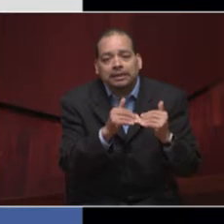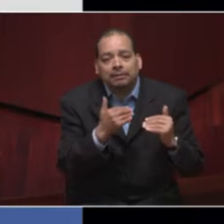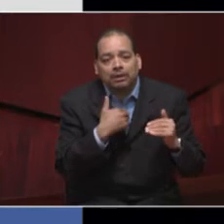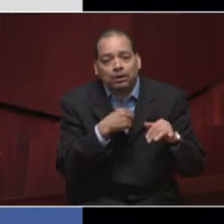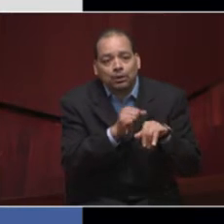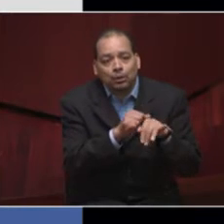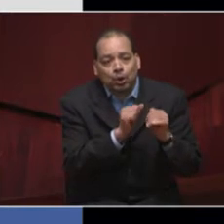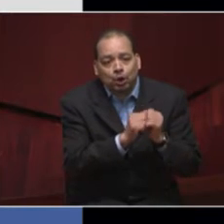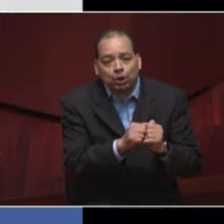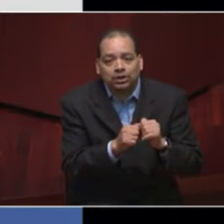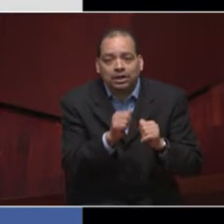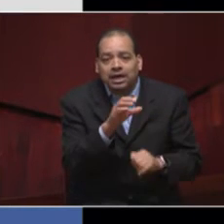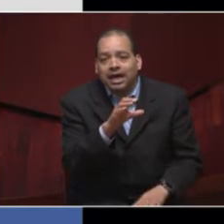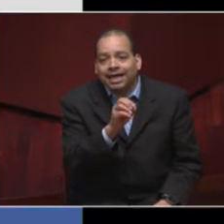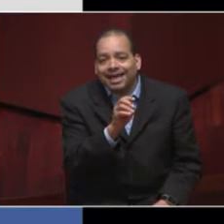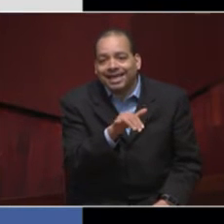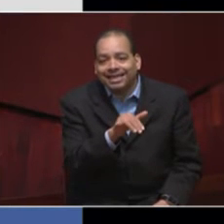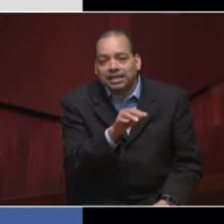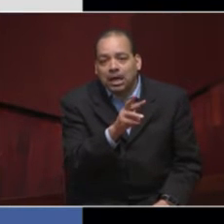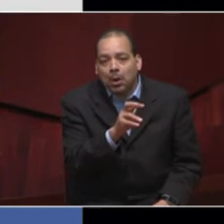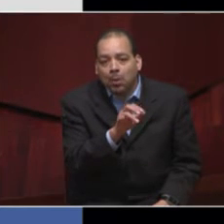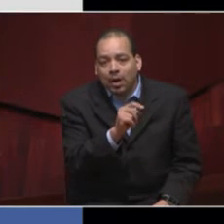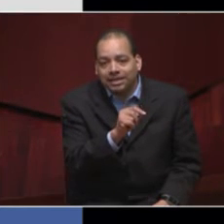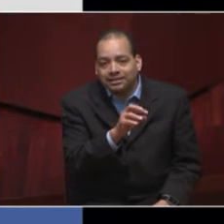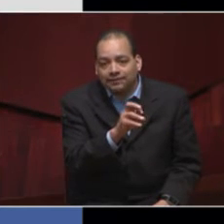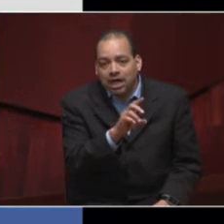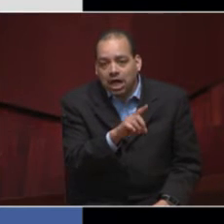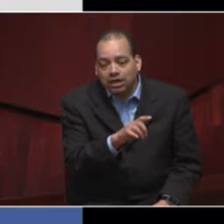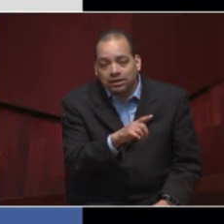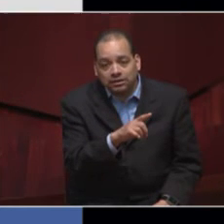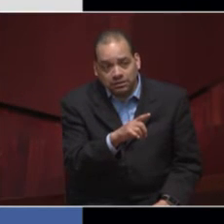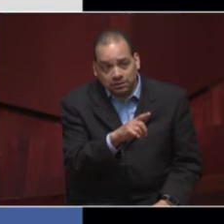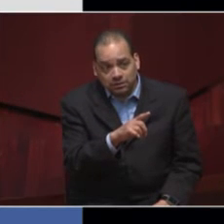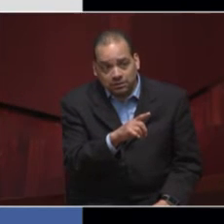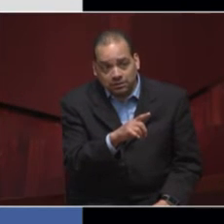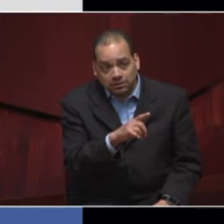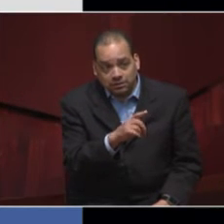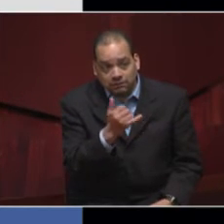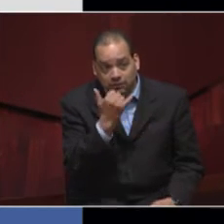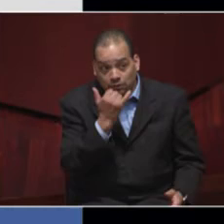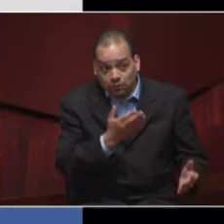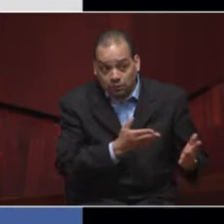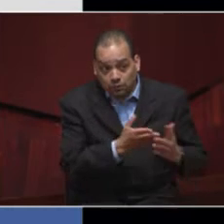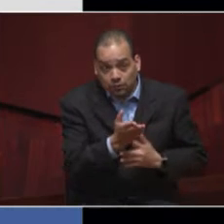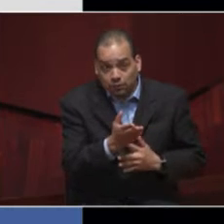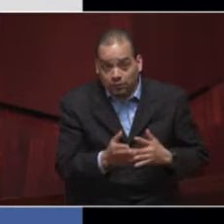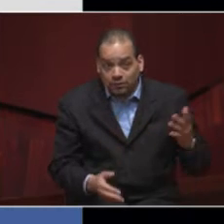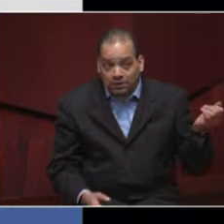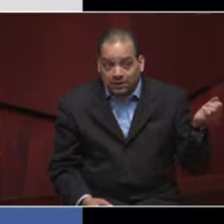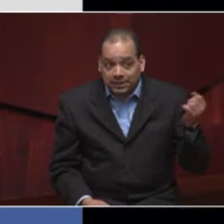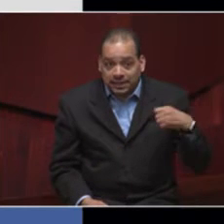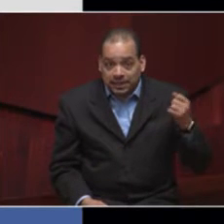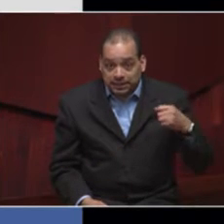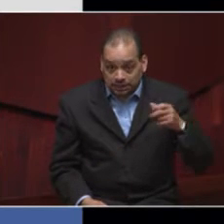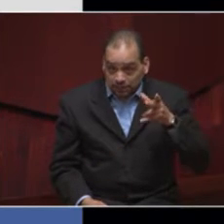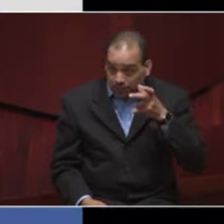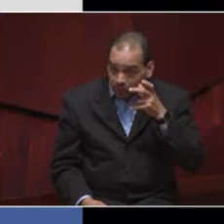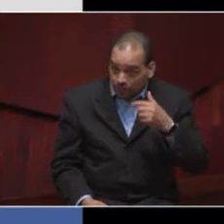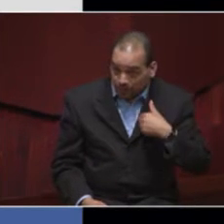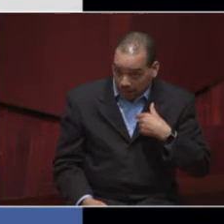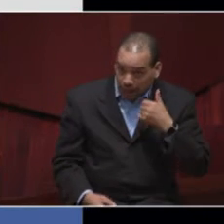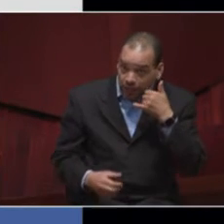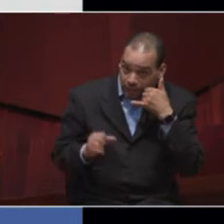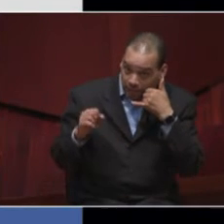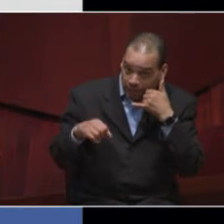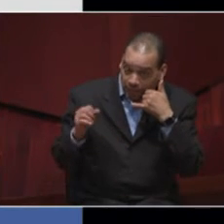West Coast. Kathy, are you on the line? I am here. Can you hear me clearly? I can. Is